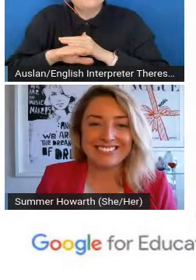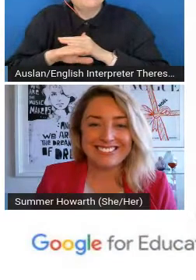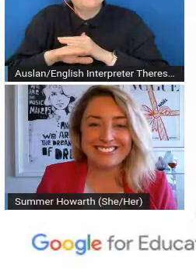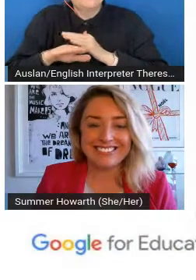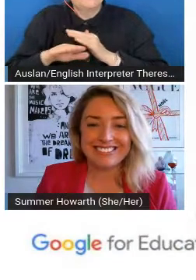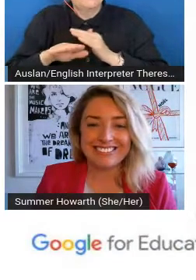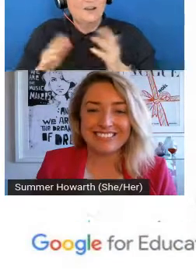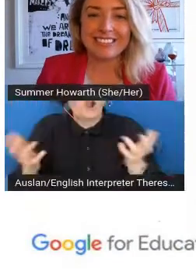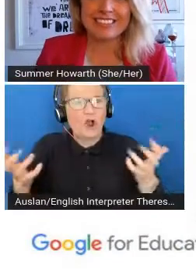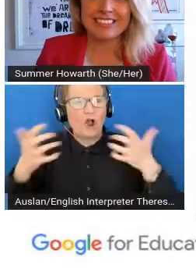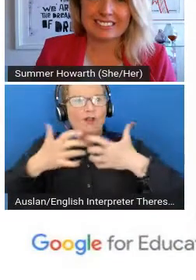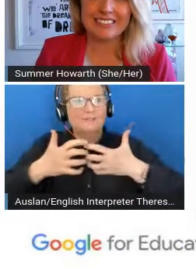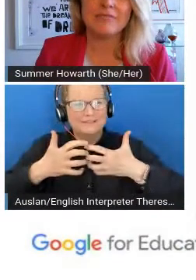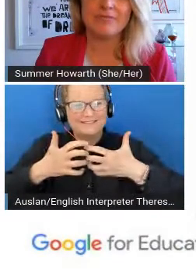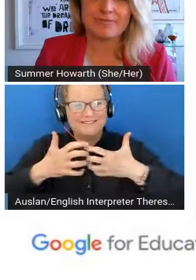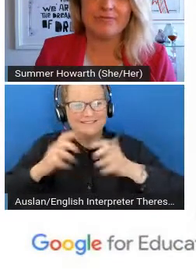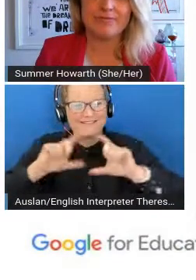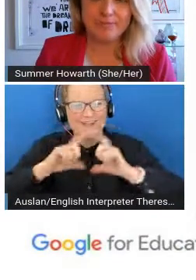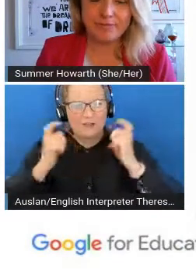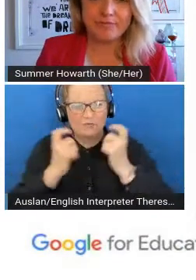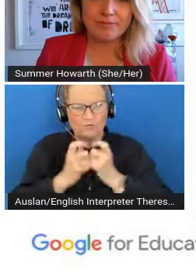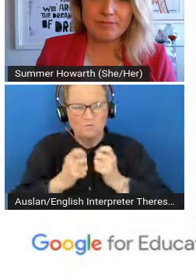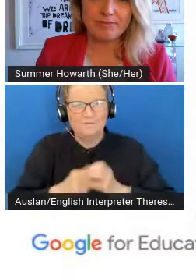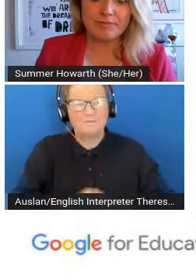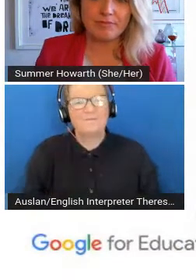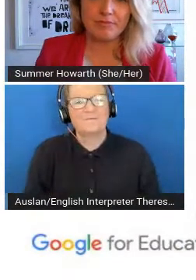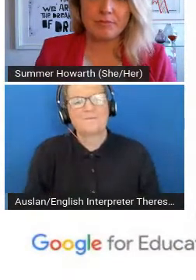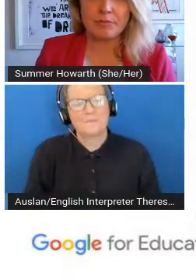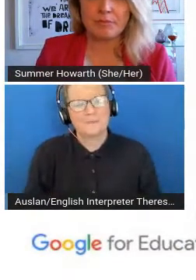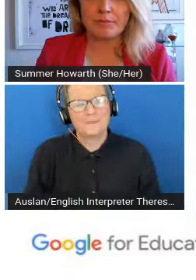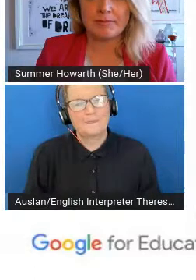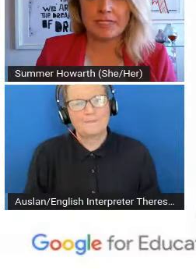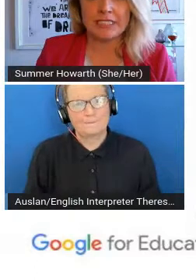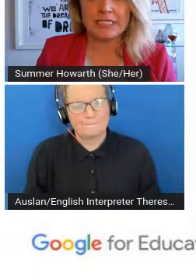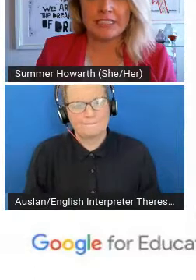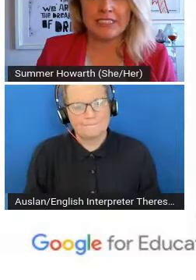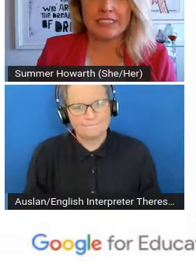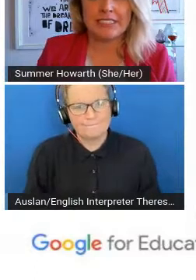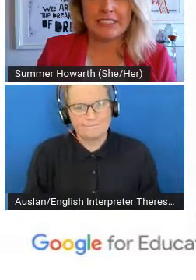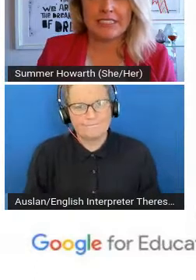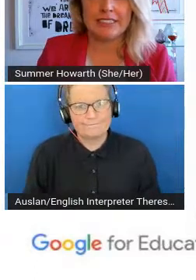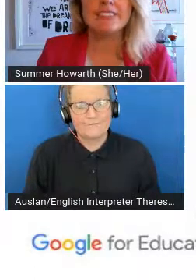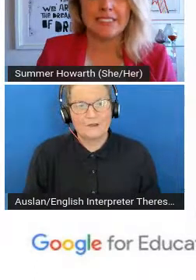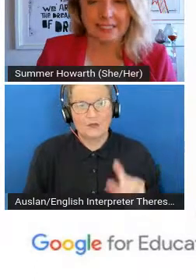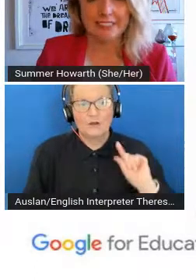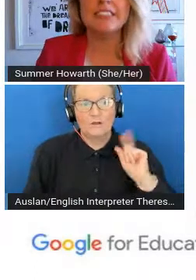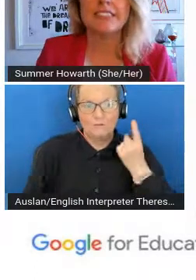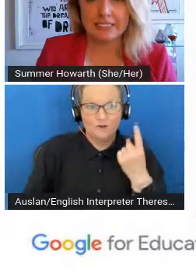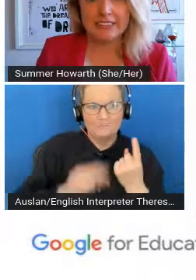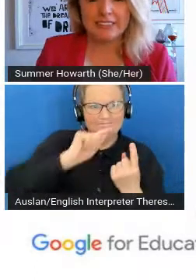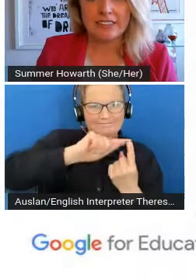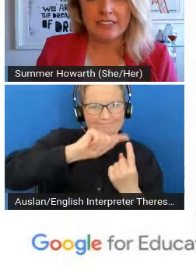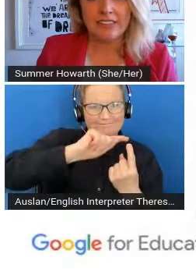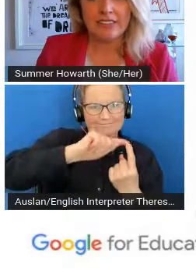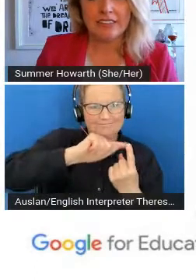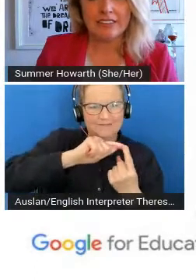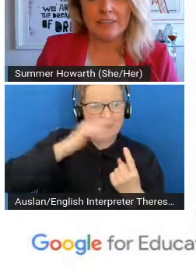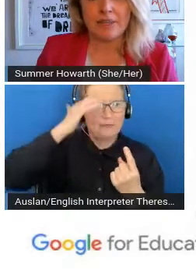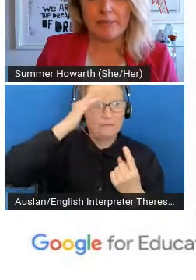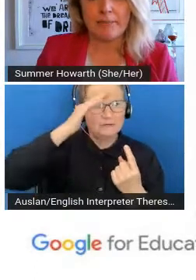around learning plus design. And the first session we looked at was the first principles of learning design in a hybrid